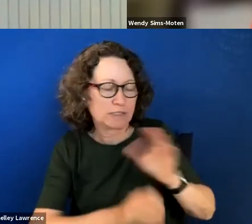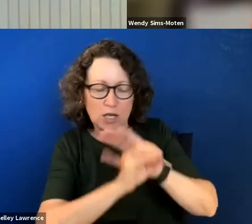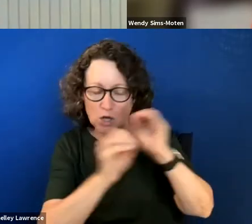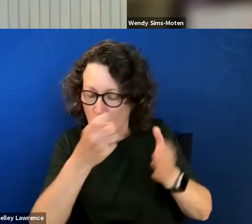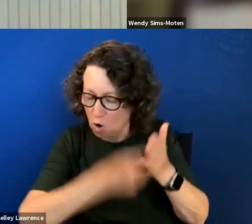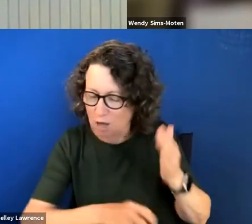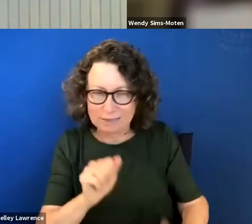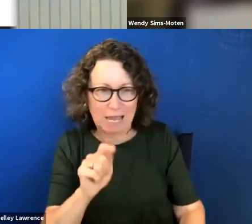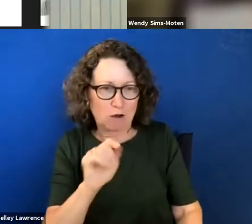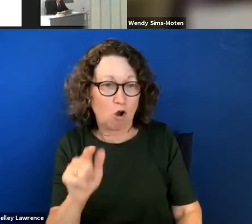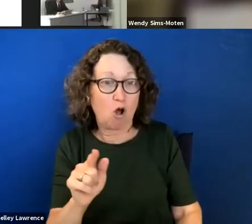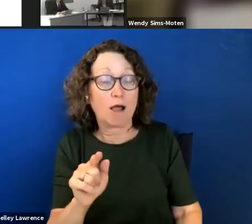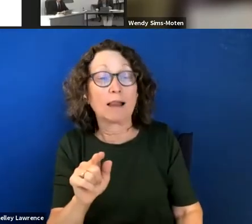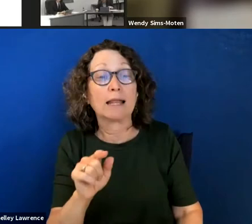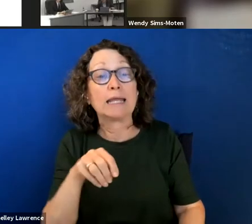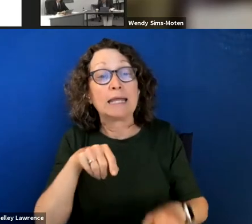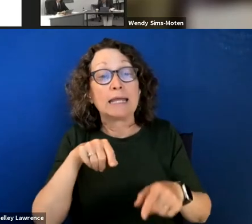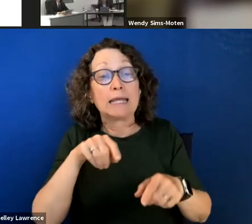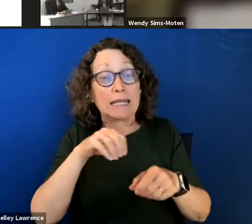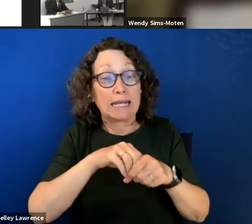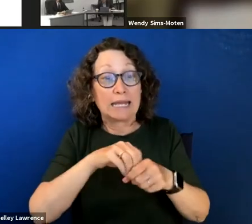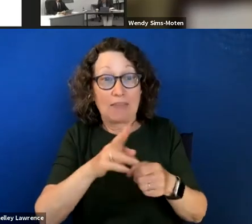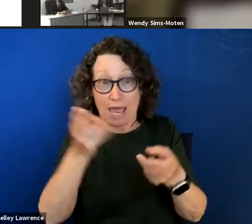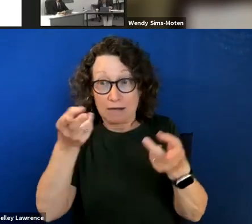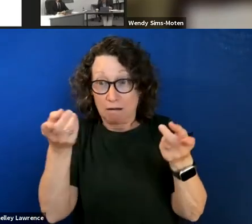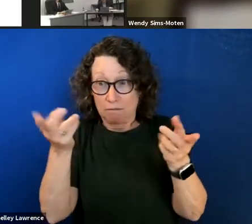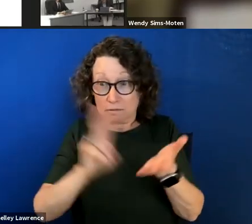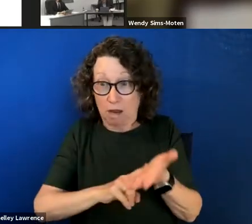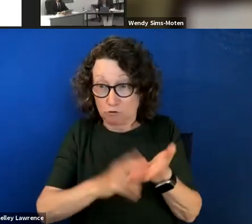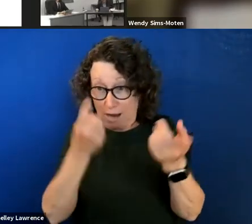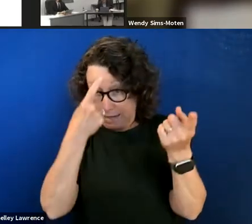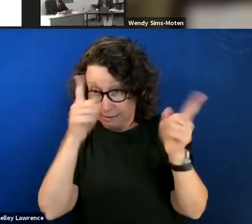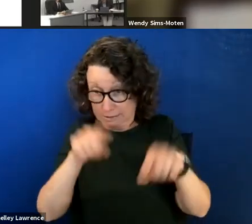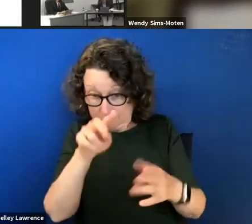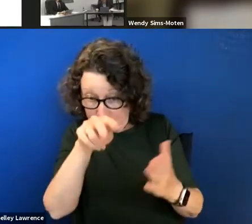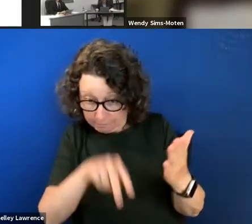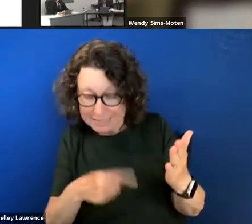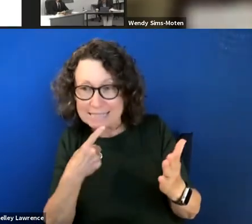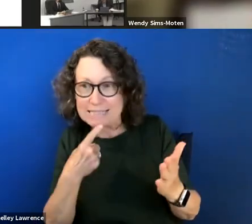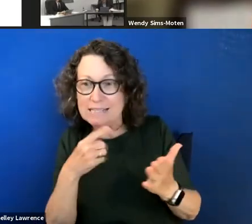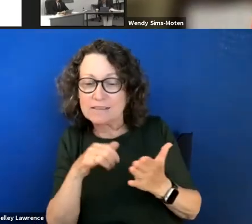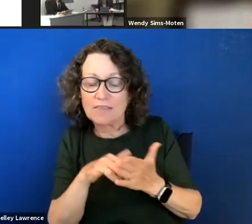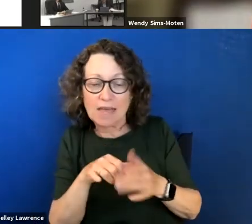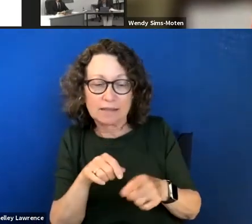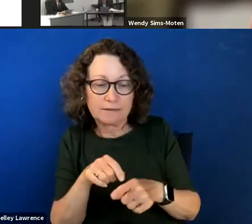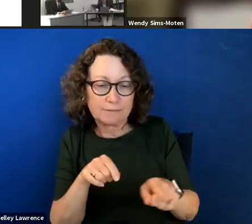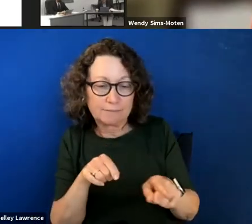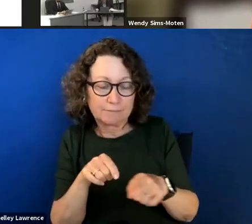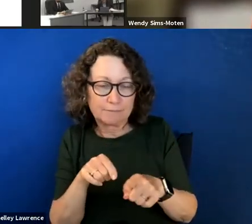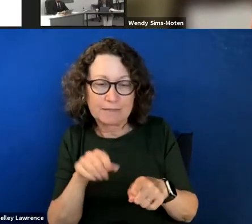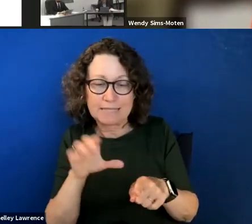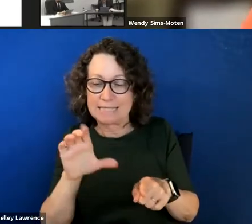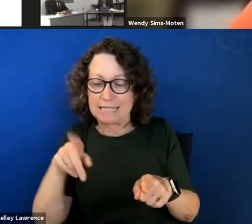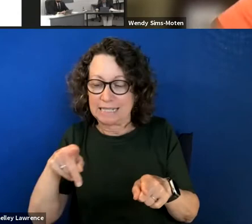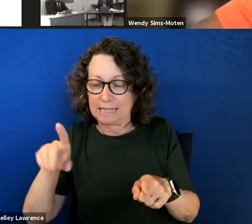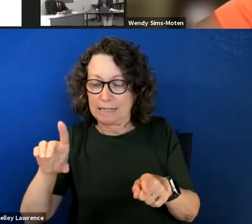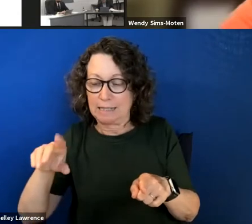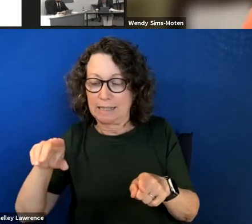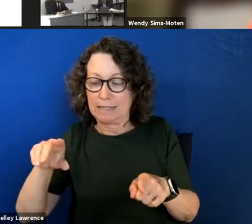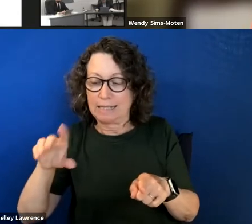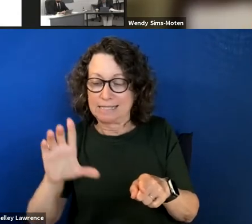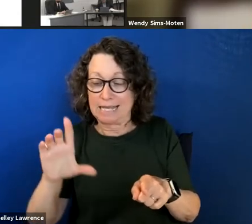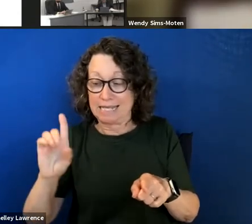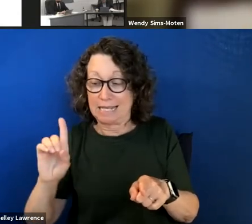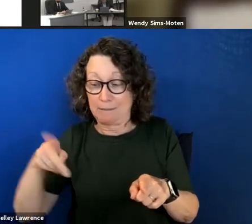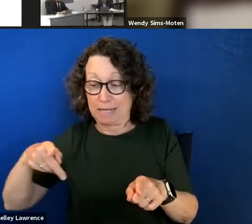the district. In fact, in the contract itself, it states that CDPH will be